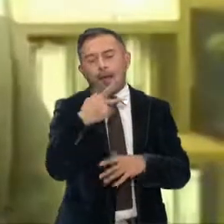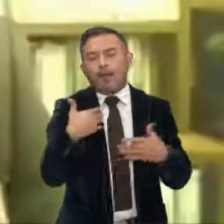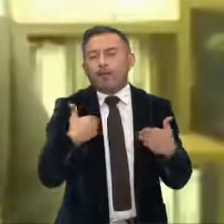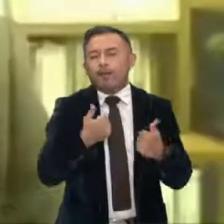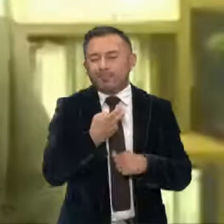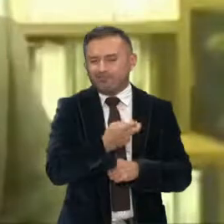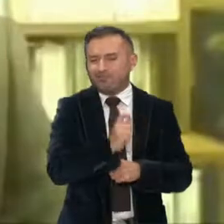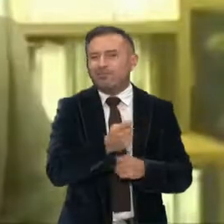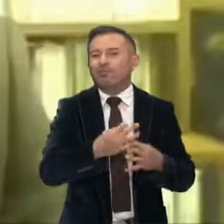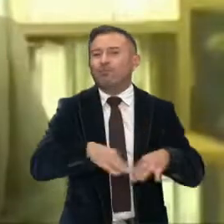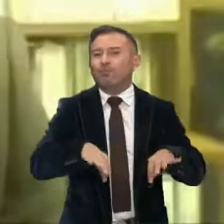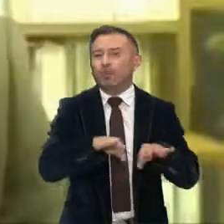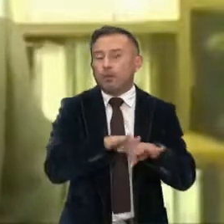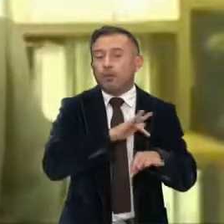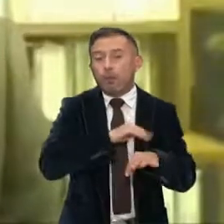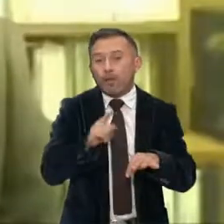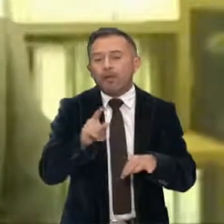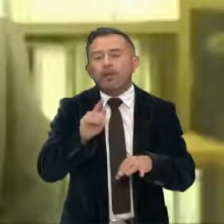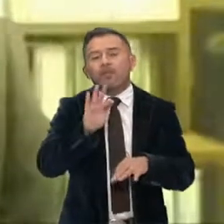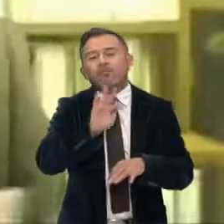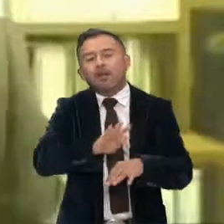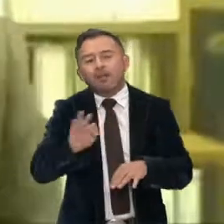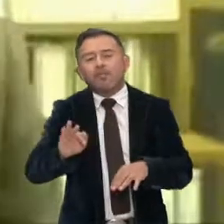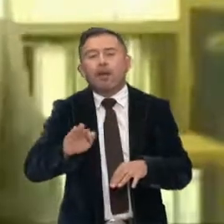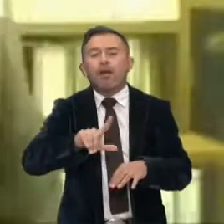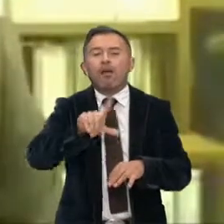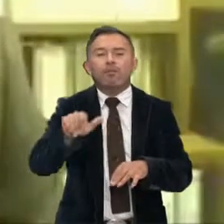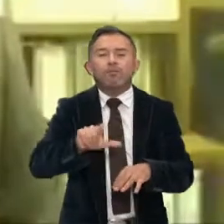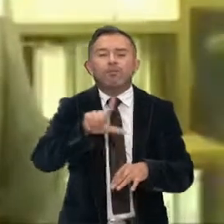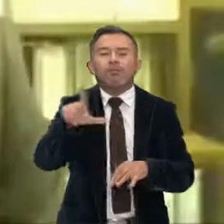very important, so that all these